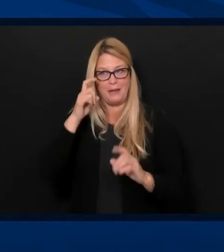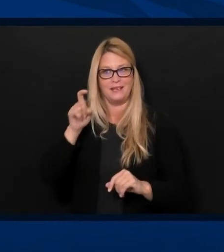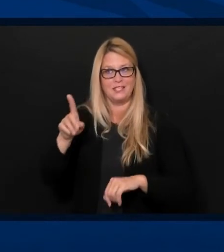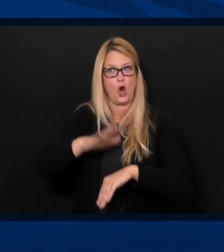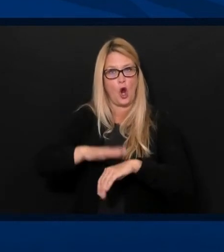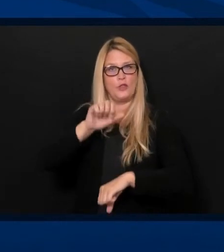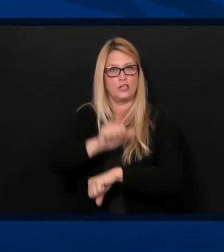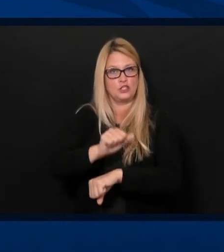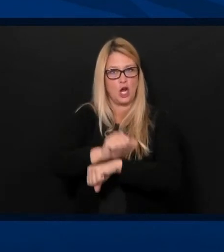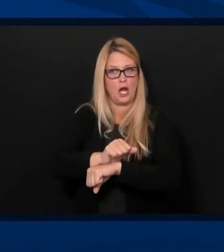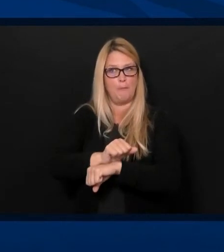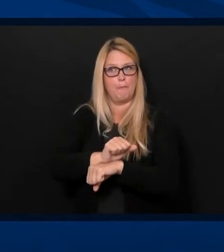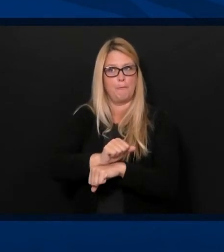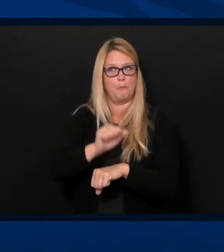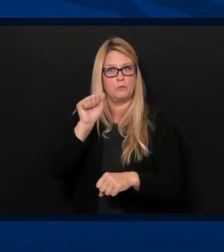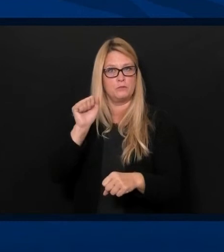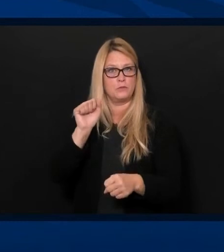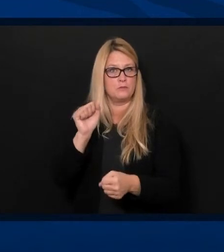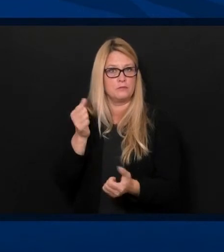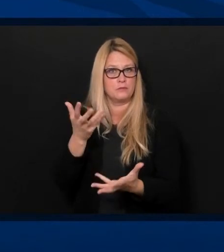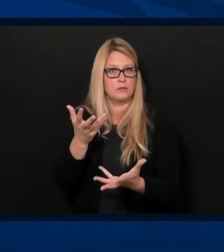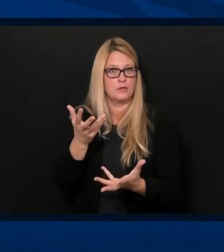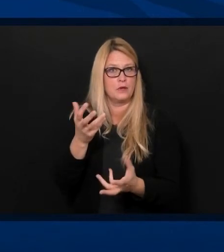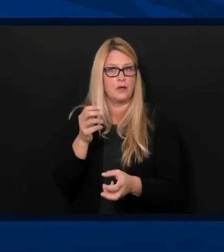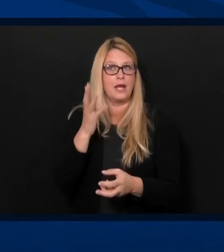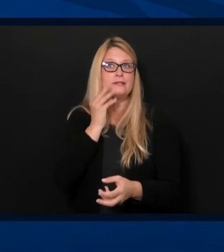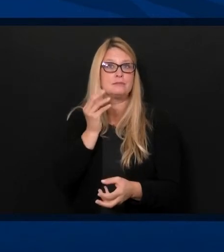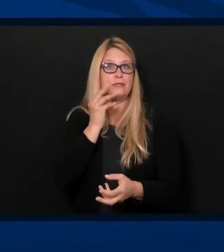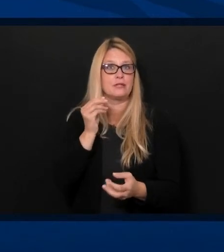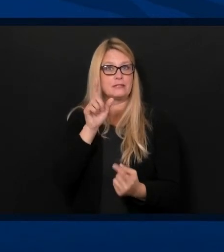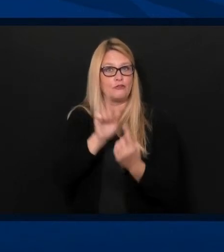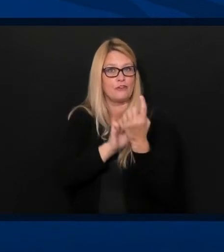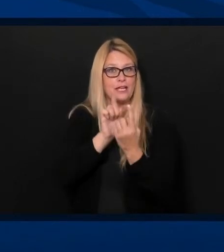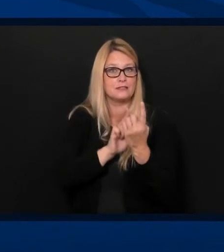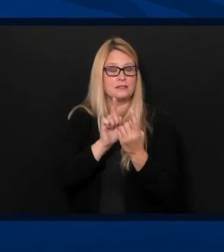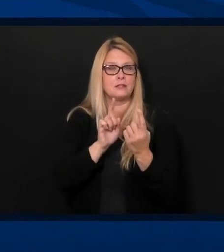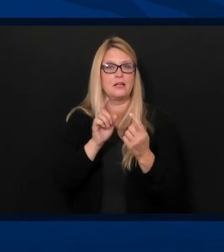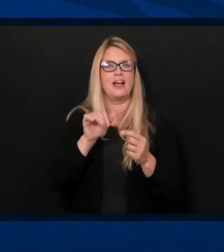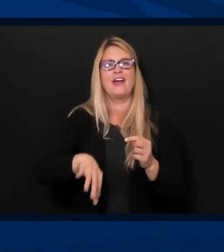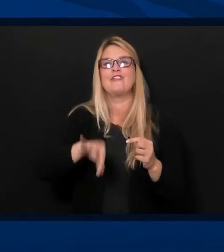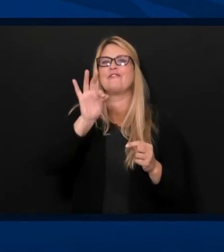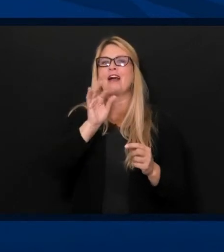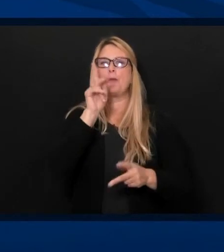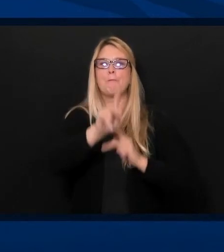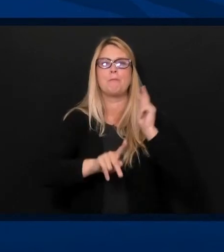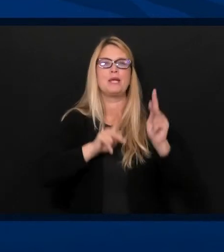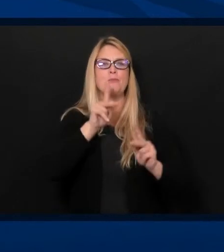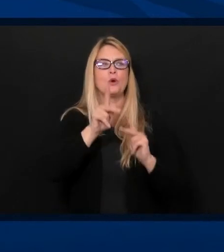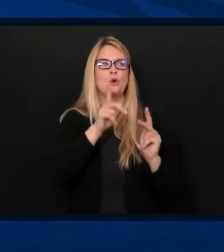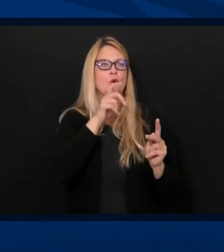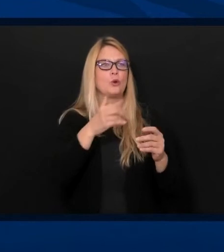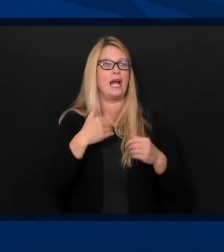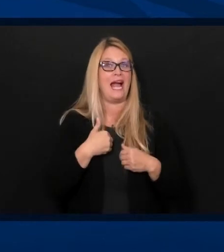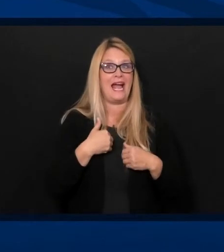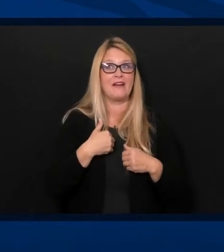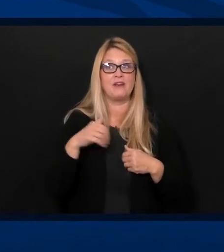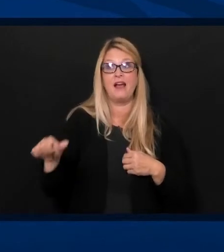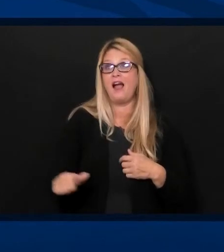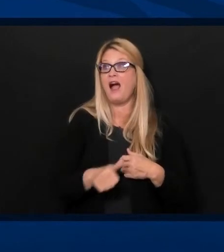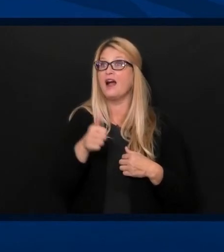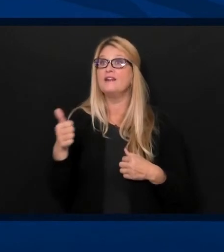who have comorbidity? If you could find, or if people would report that they have an underlying illness which would make